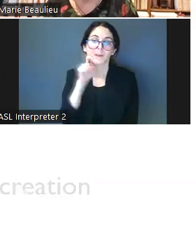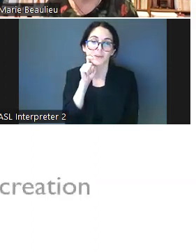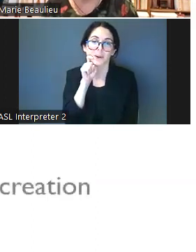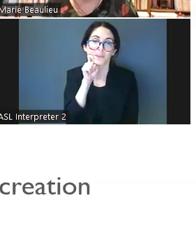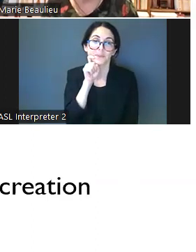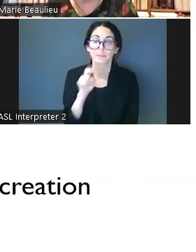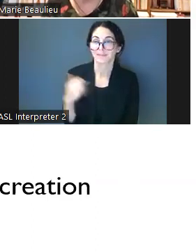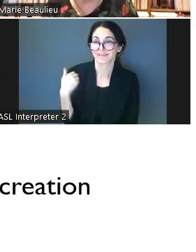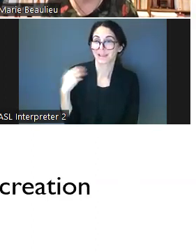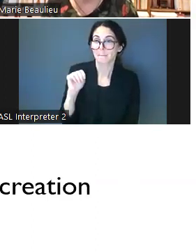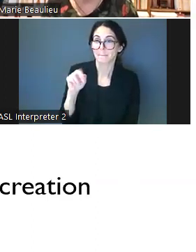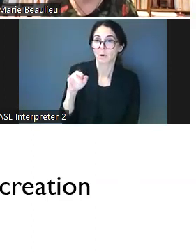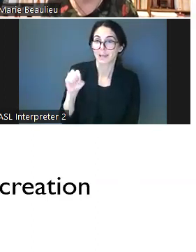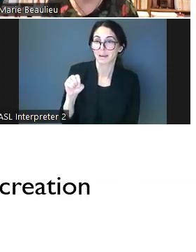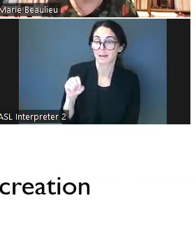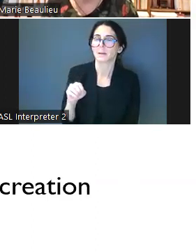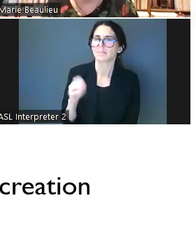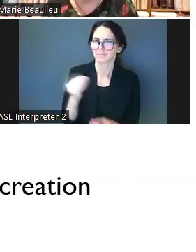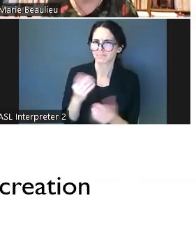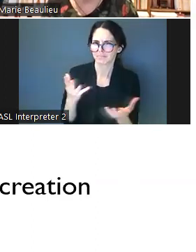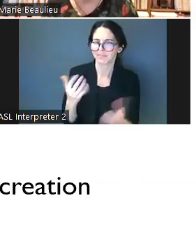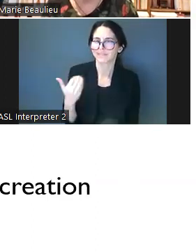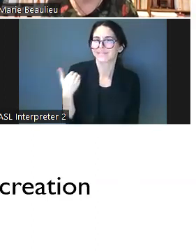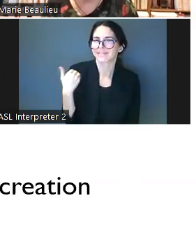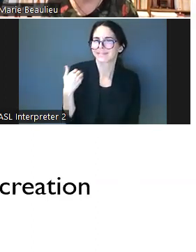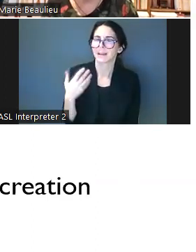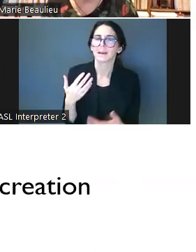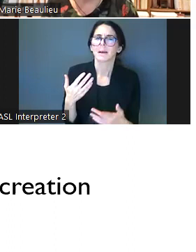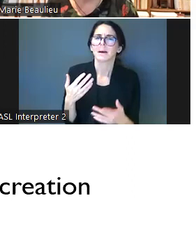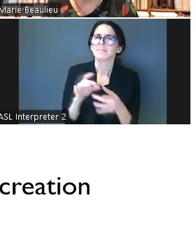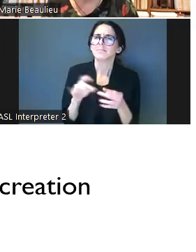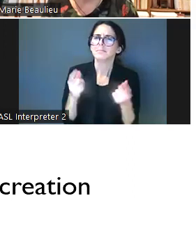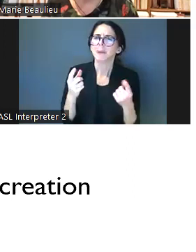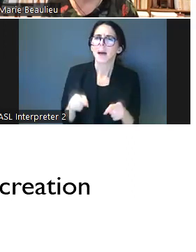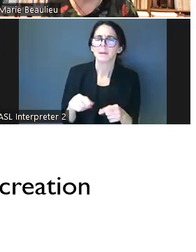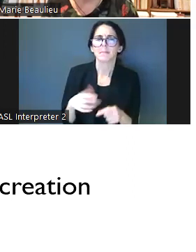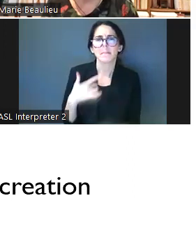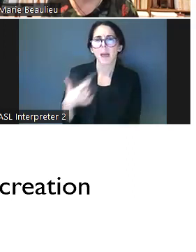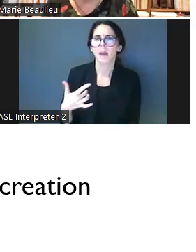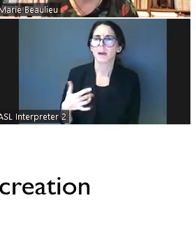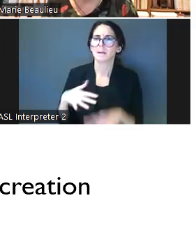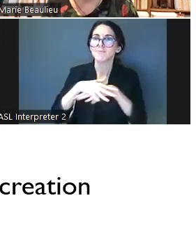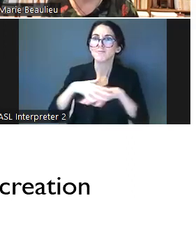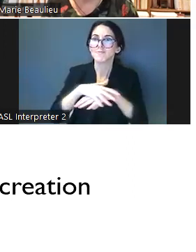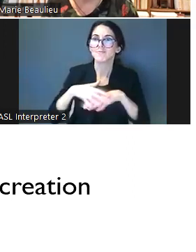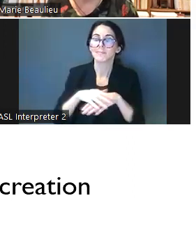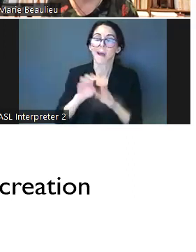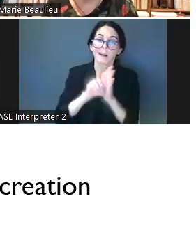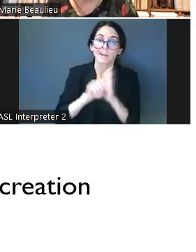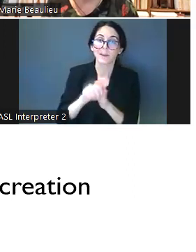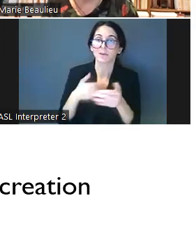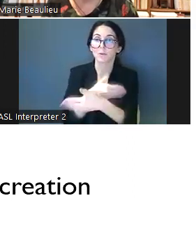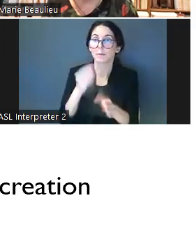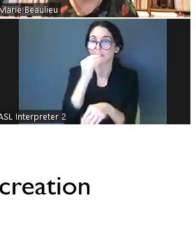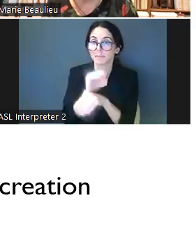mostly occurs in public spaces, so dining rooms, leisure rooms, elevator, etc. And all residents can be